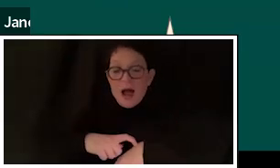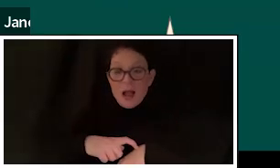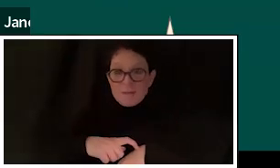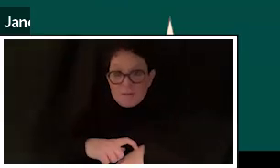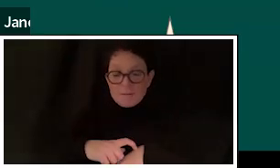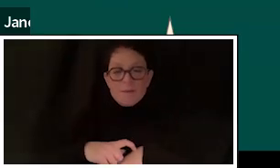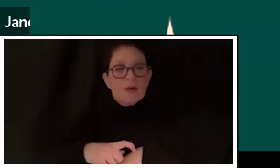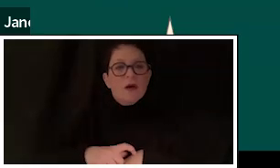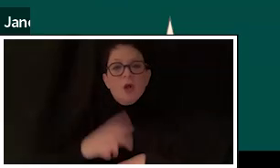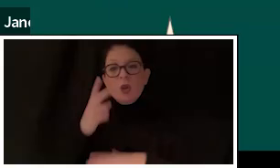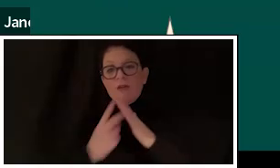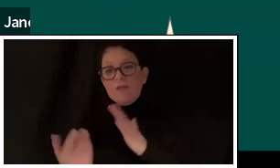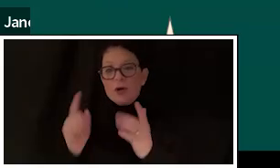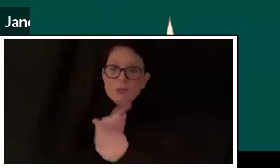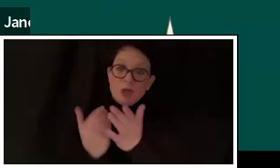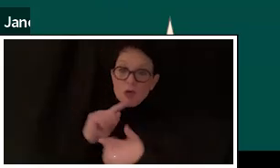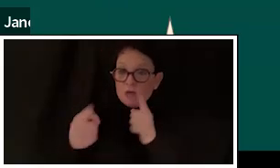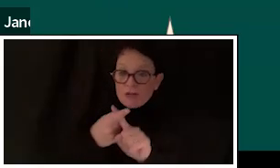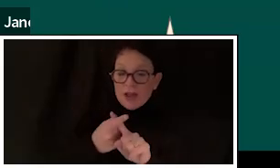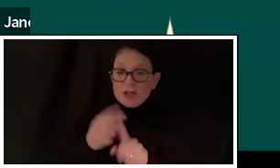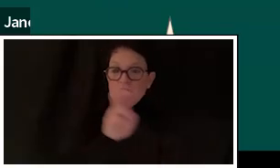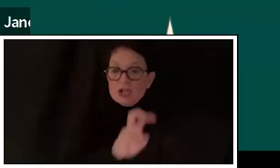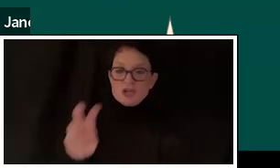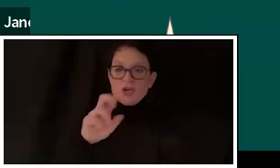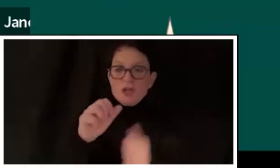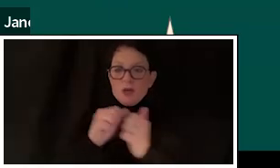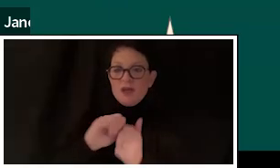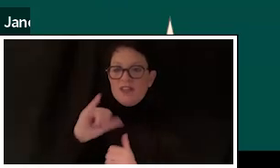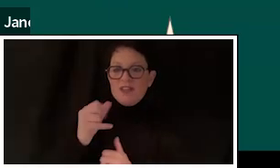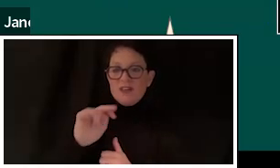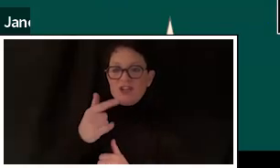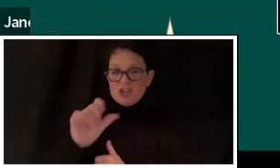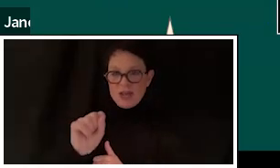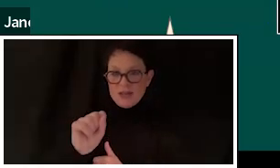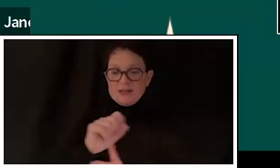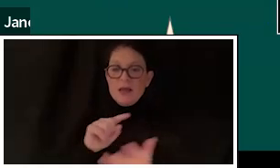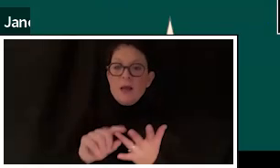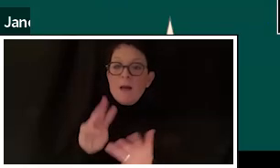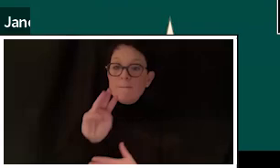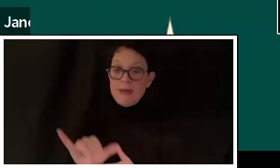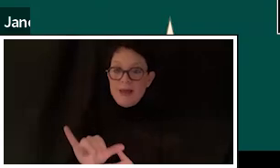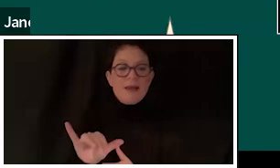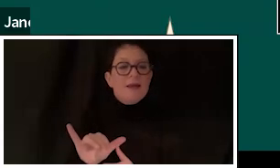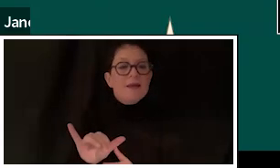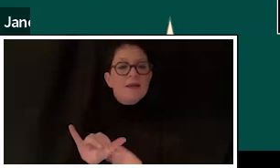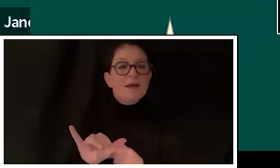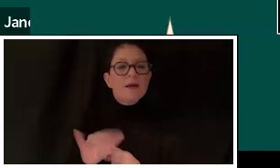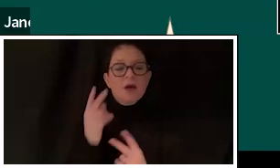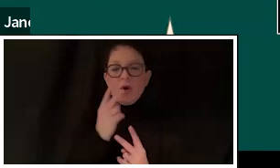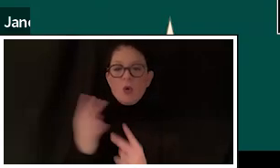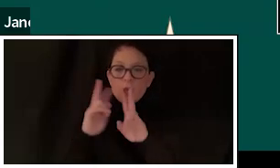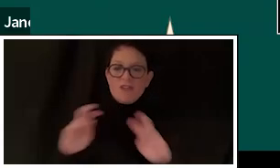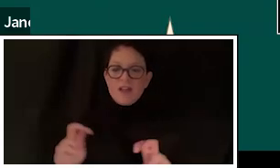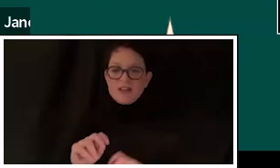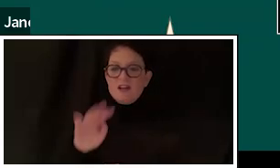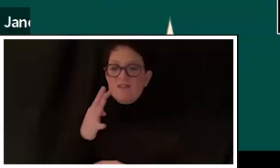meet a new friend, Journey with Jennings. And then in May, we're going to reflect on the